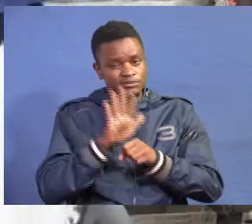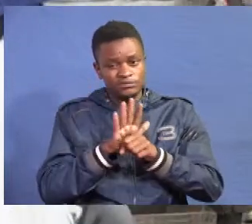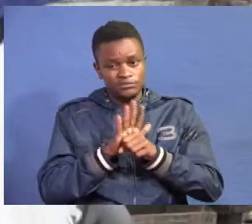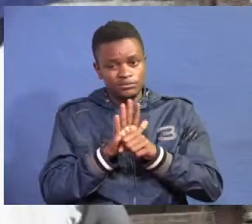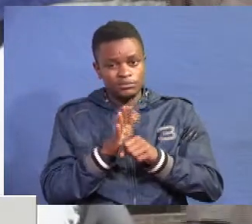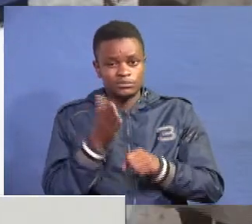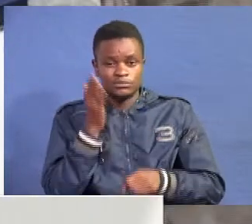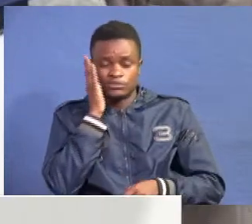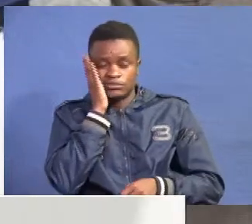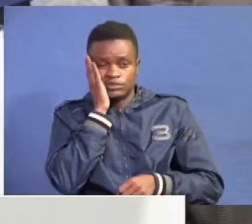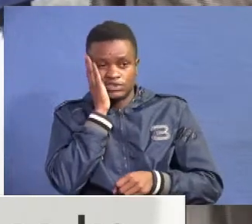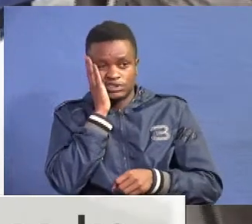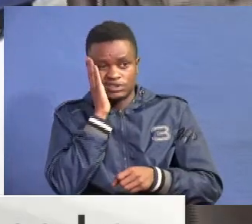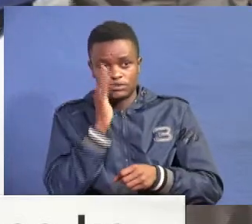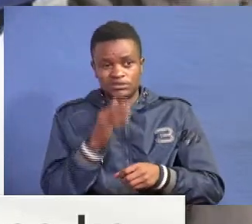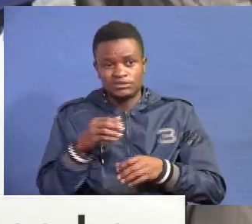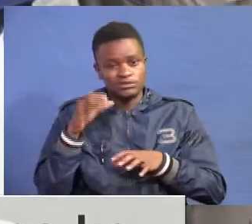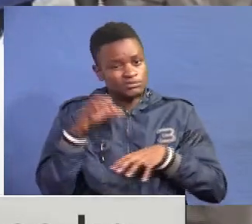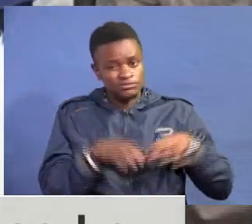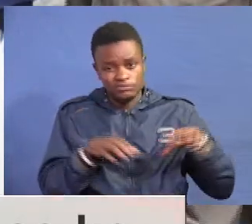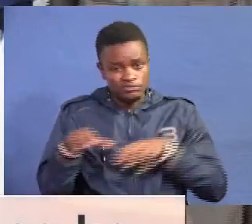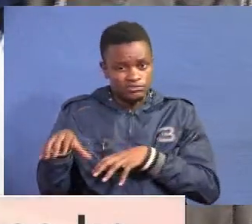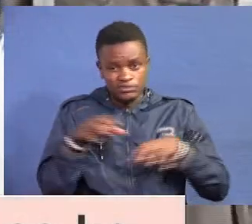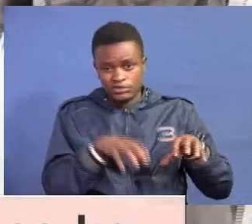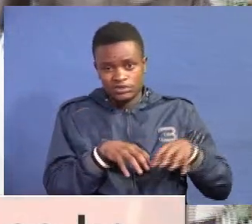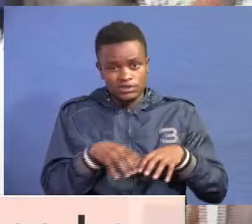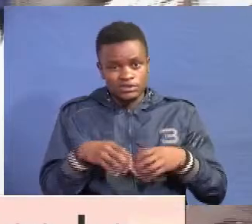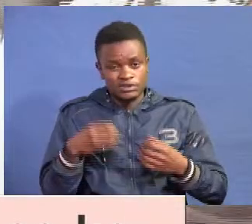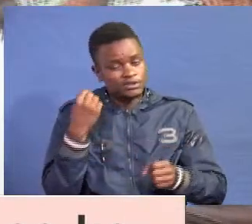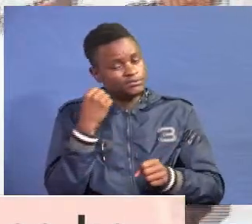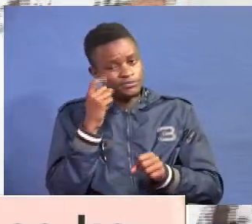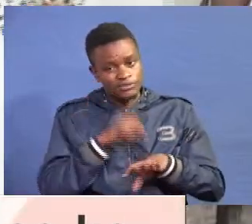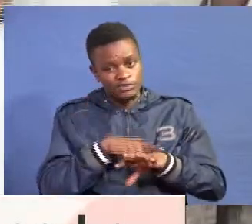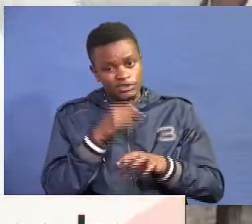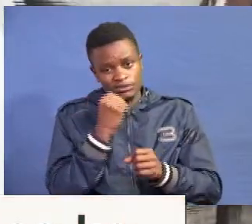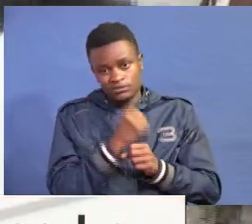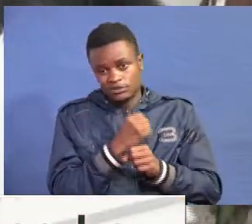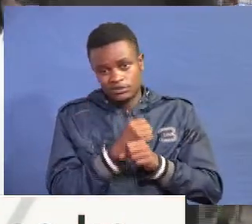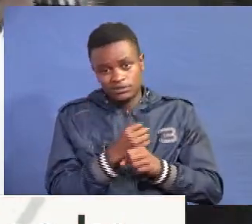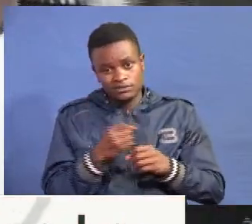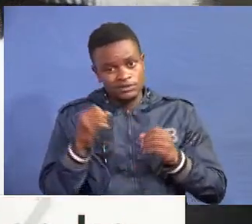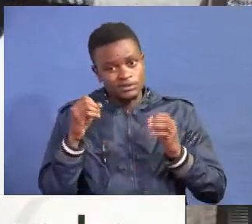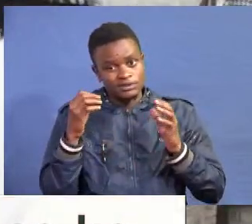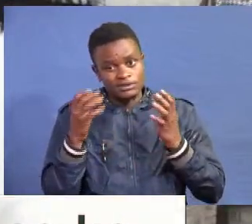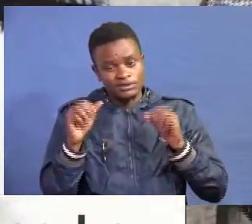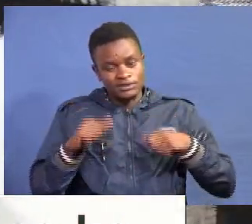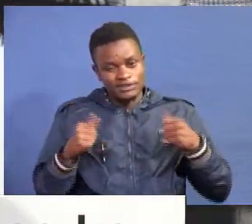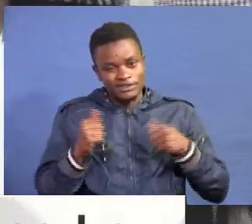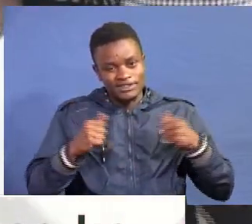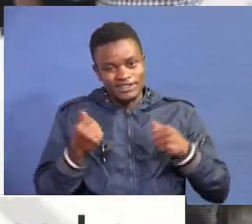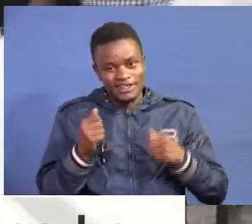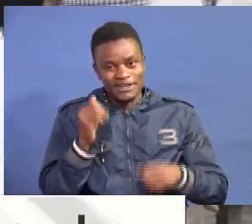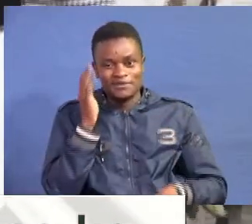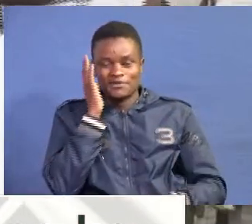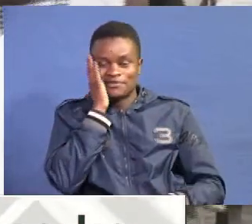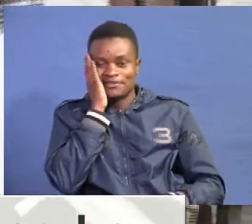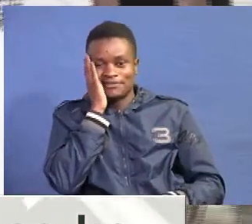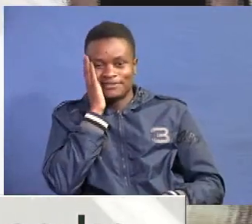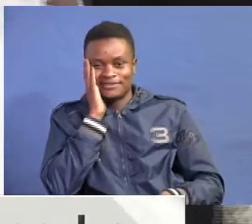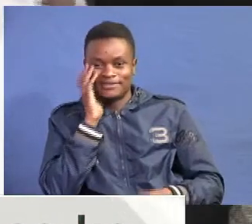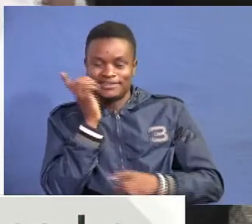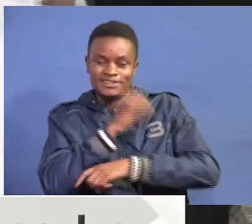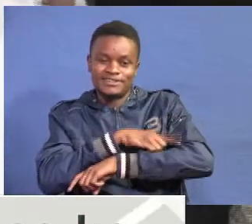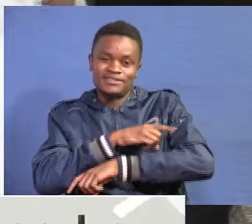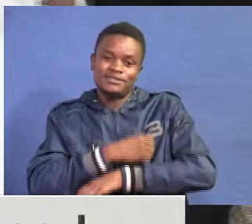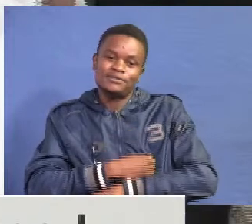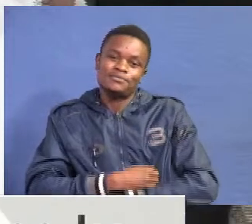meet. Happy World's Mother's Day to all amazing mothers out here. You are our heroines. Patricia Alex,